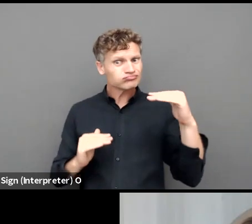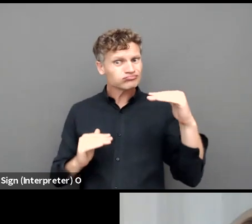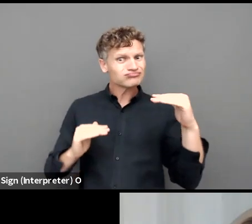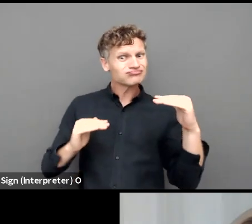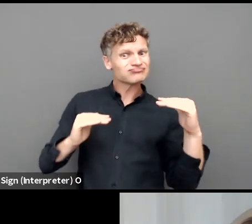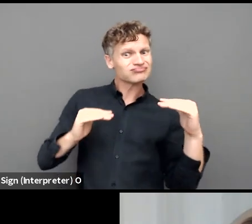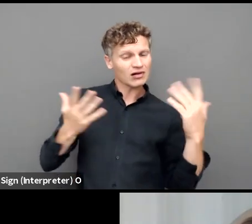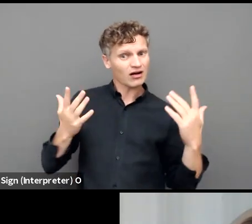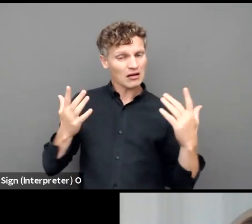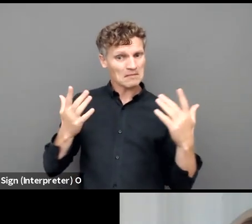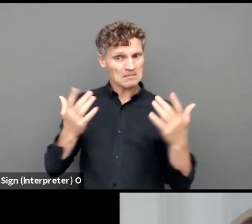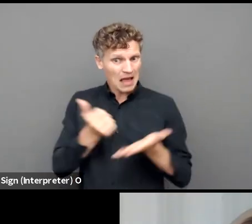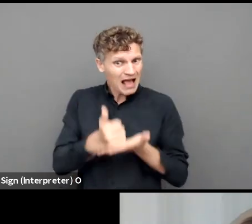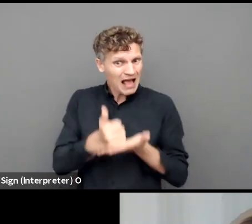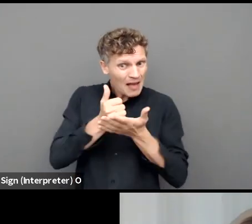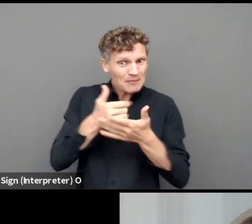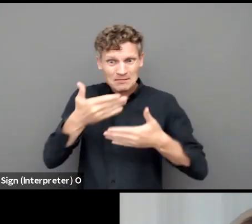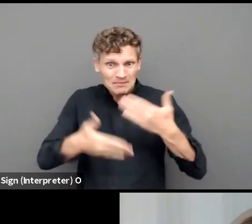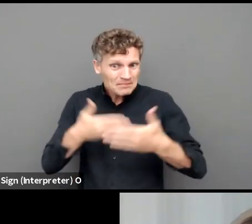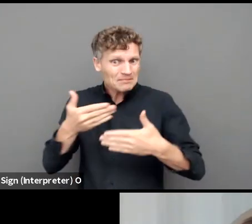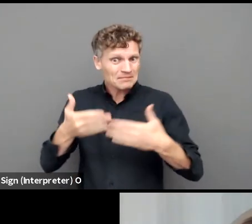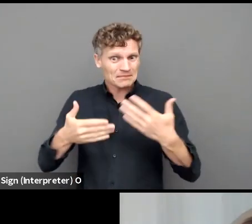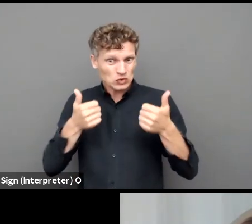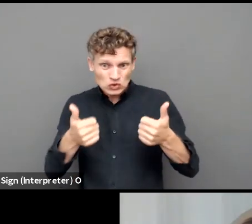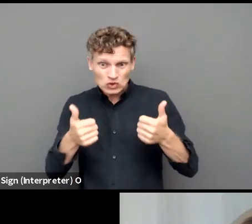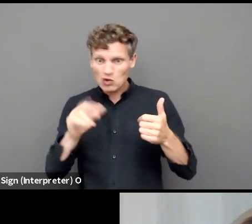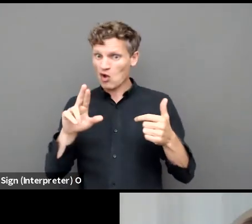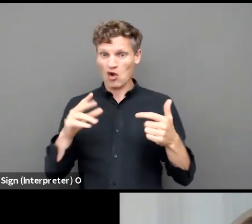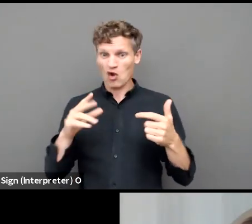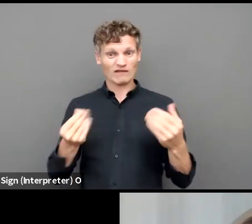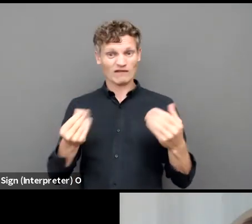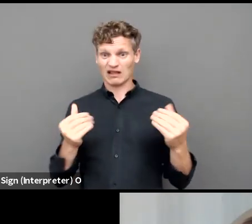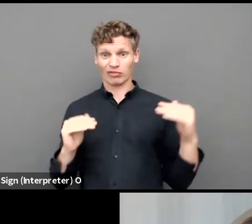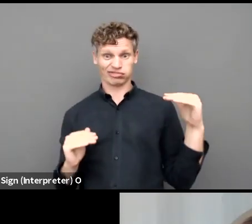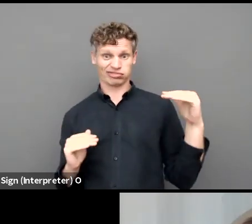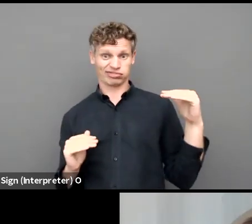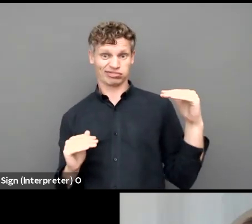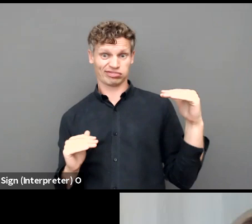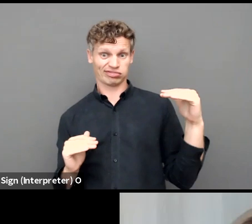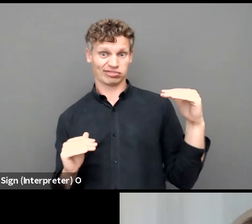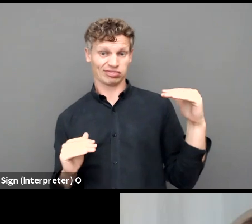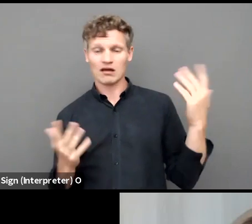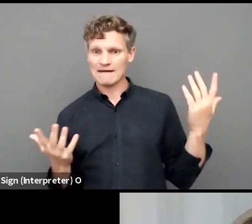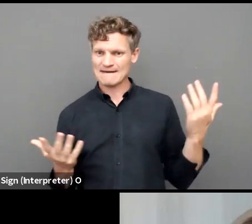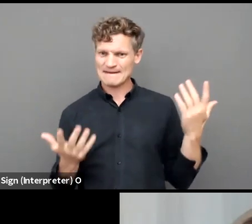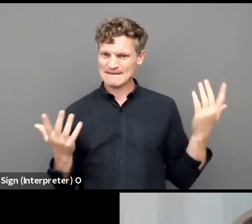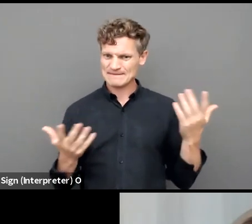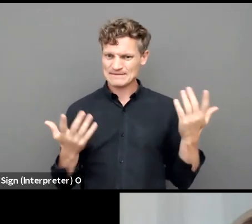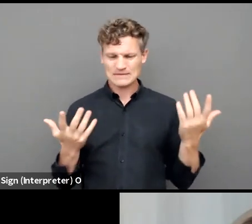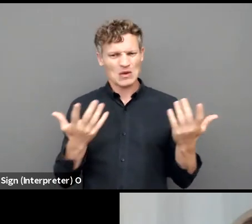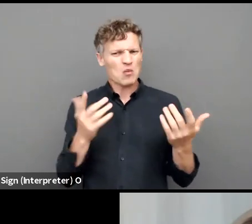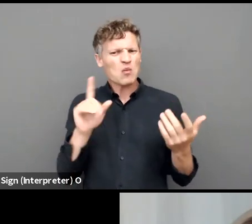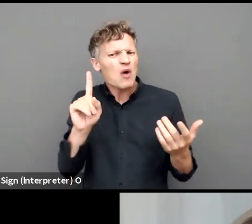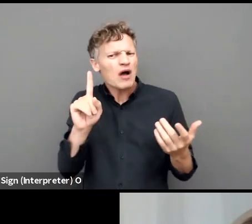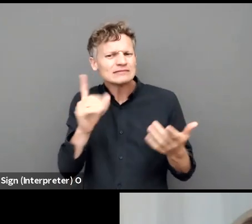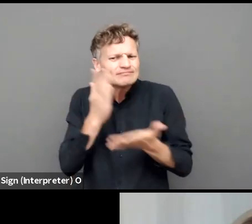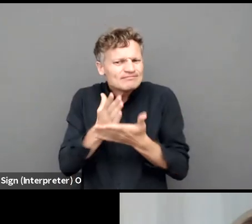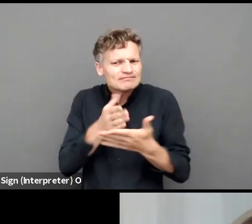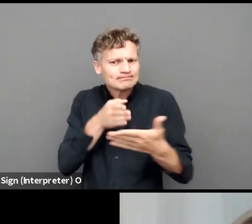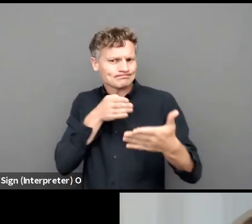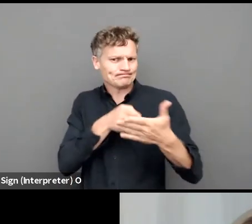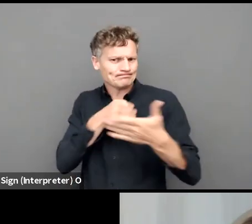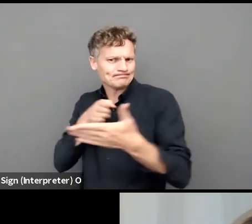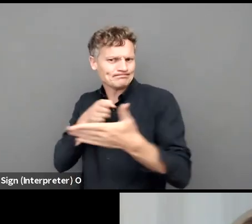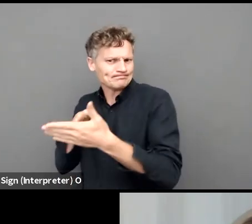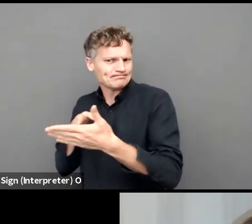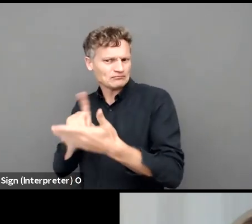been progress, are there stubborn barriers that still need to be considered as well? And perhaps as an extra layer to this, there's usually